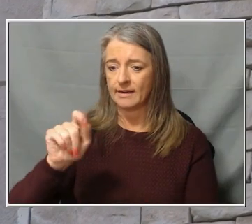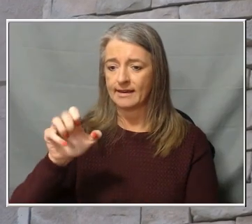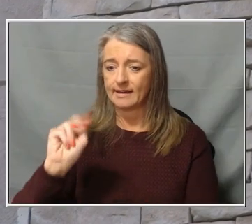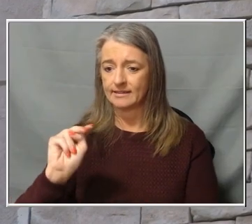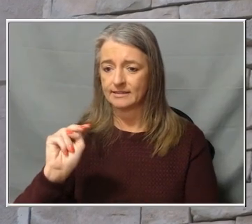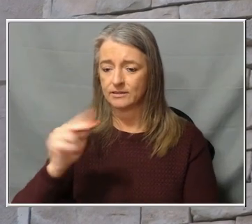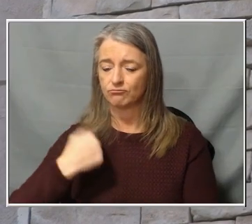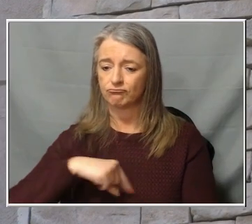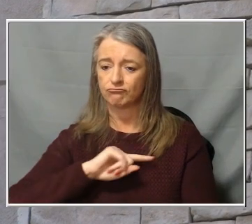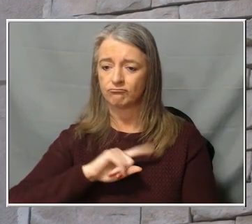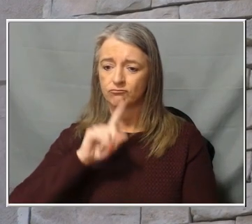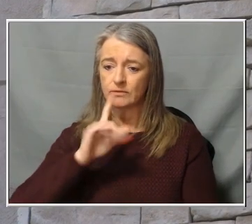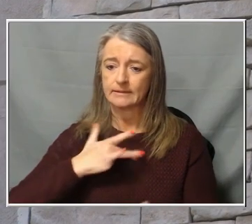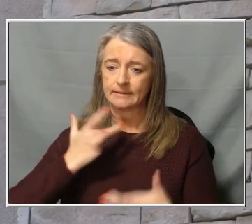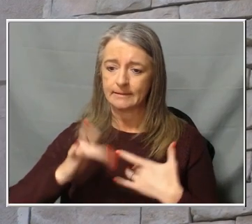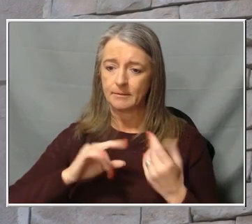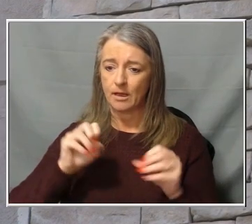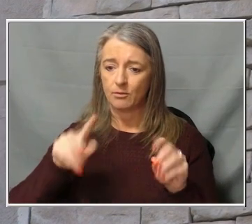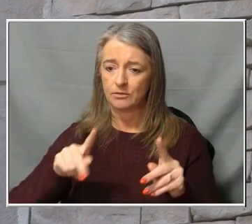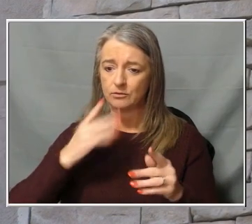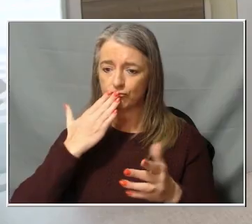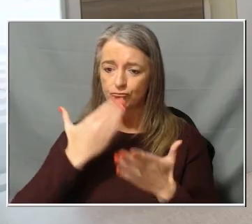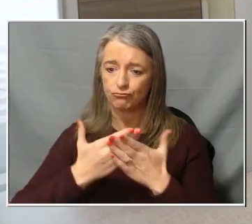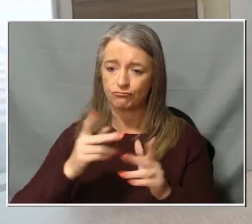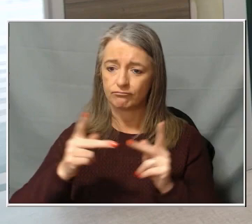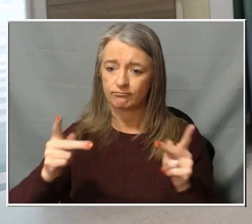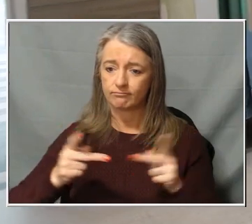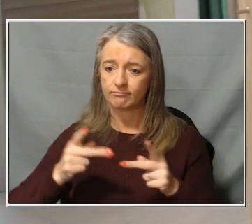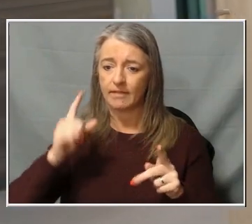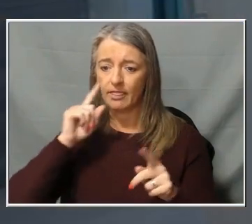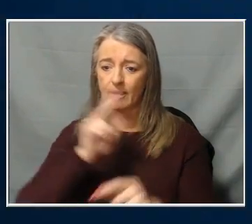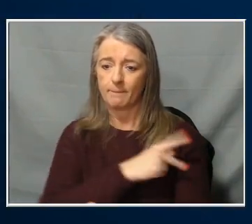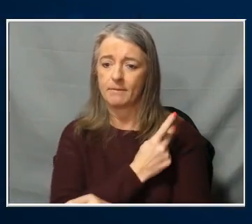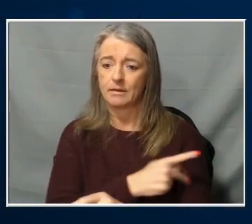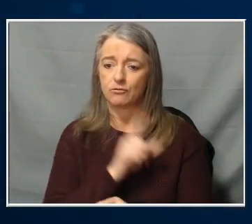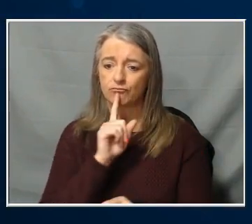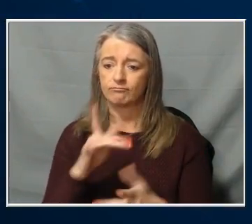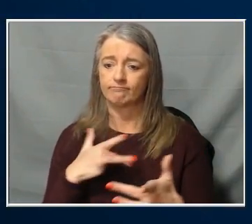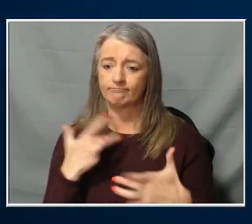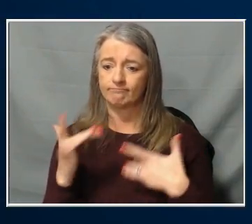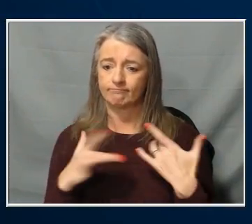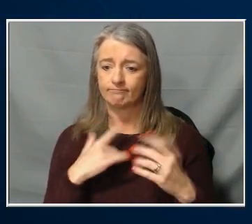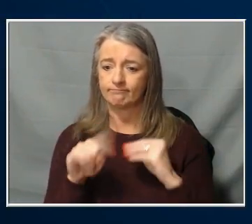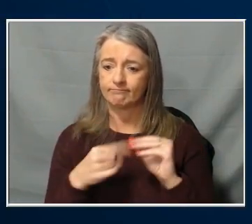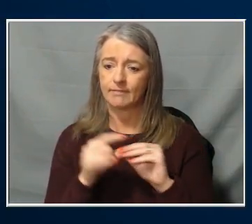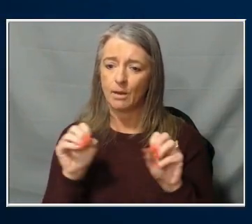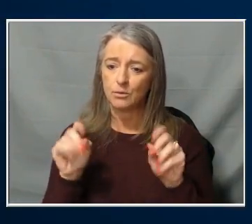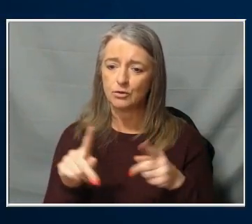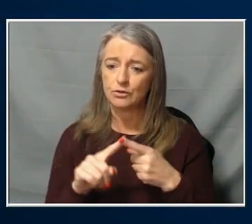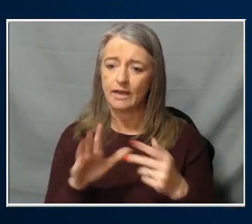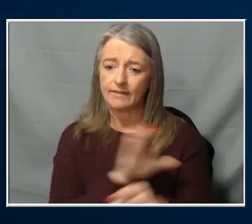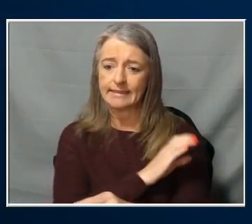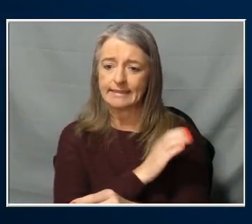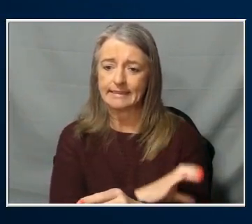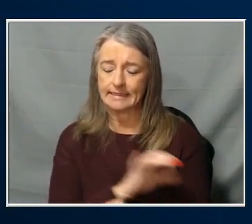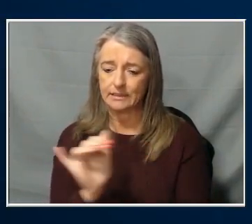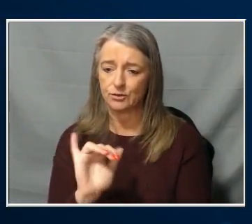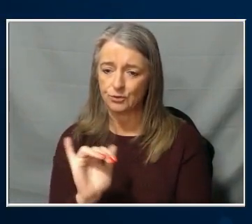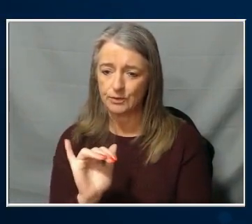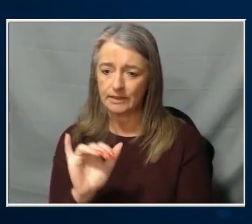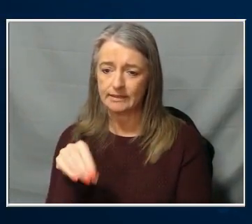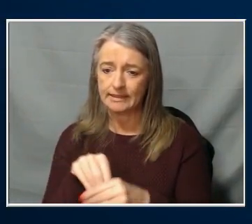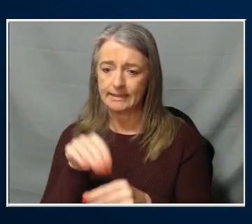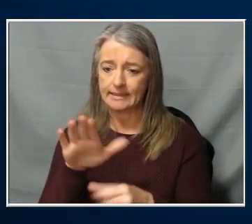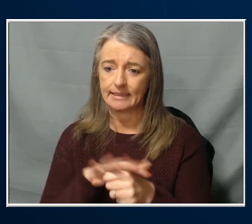opportunity because it's a really neat and a vibrant place. And we thought that patients would be really excited about the opportunity to have a clinic here as well. So we